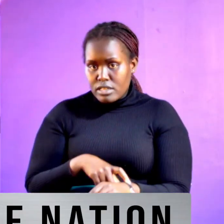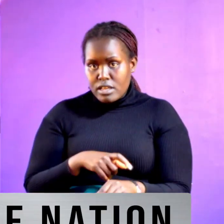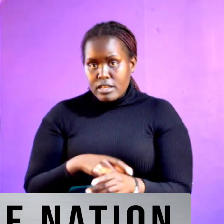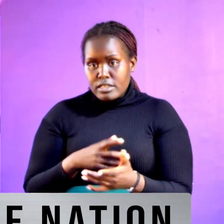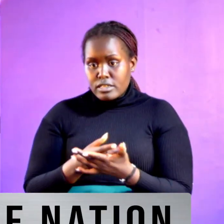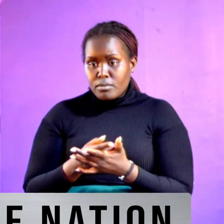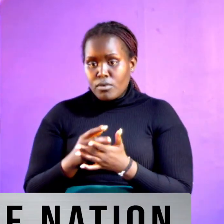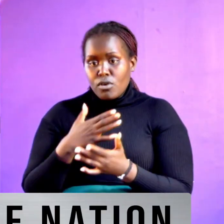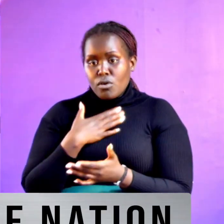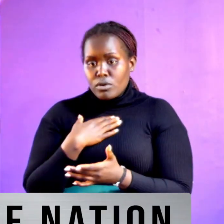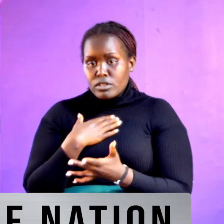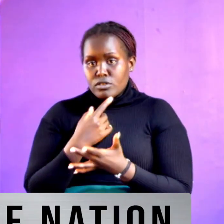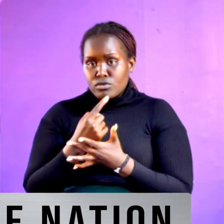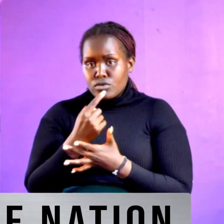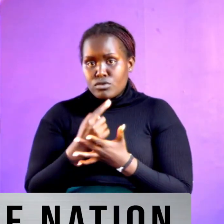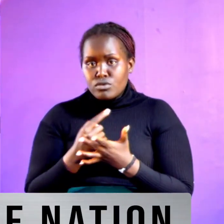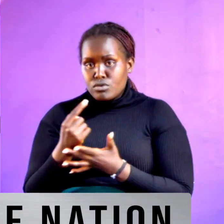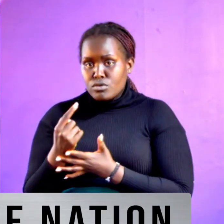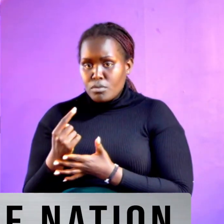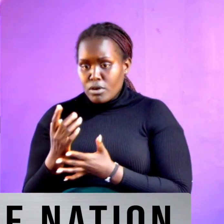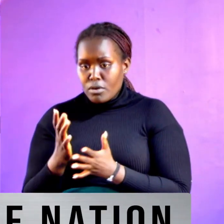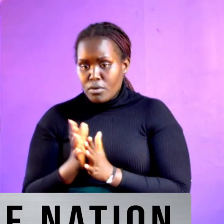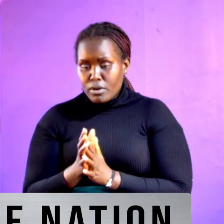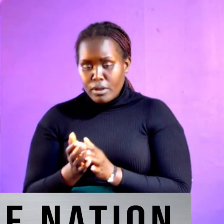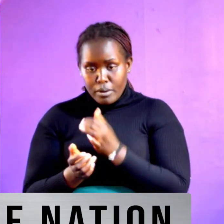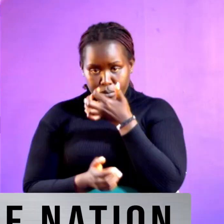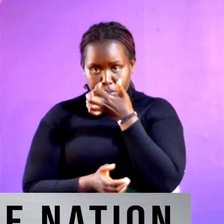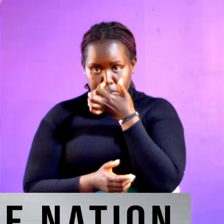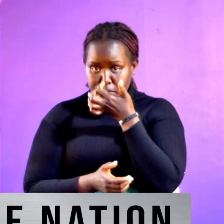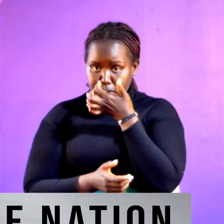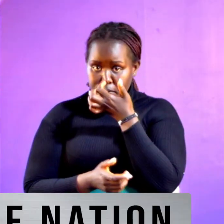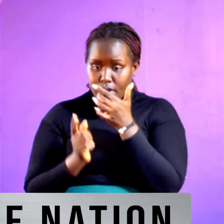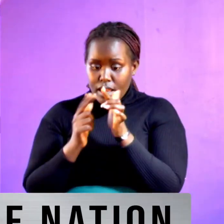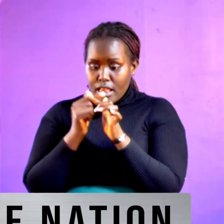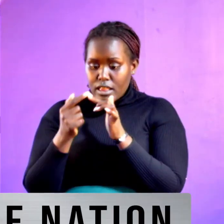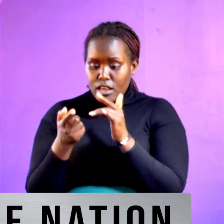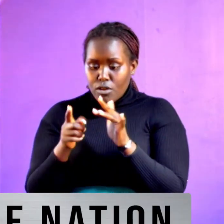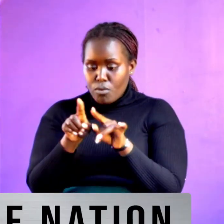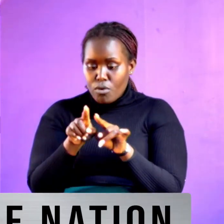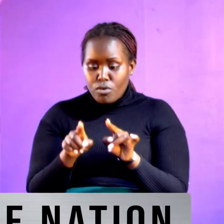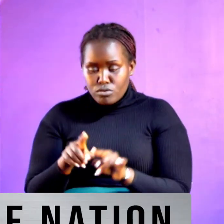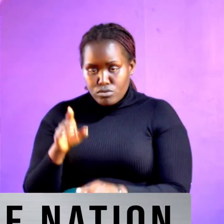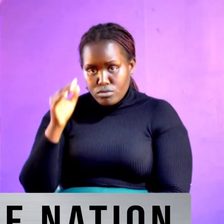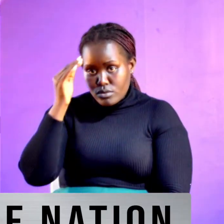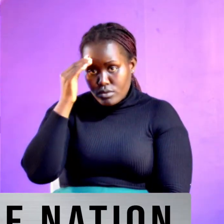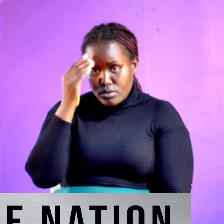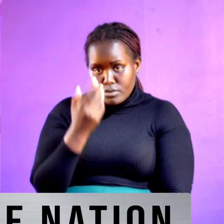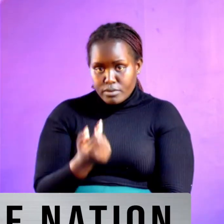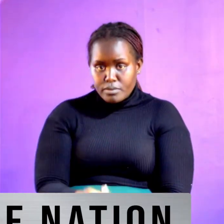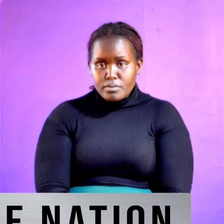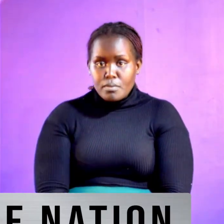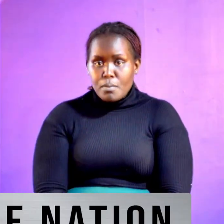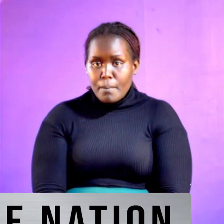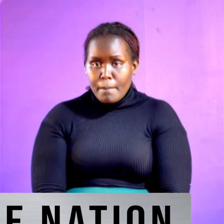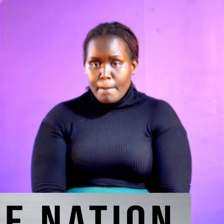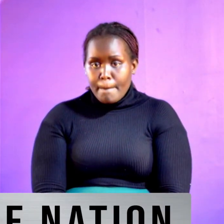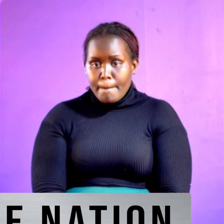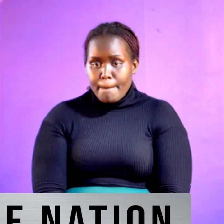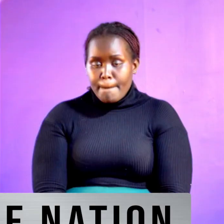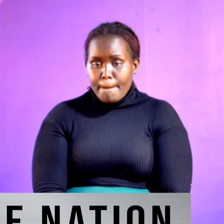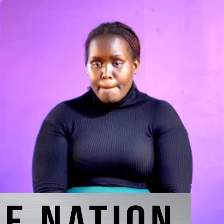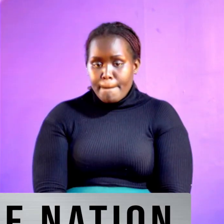mud, you know, with pigs in the mud, then you also identify yourself. Okay. One of